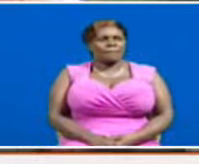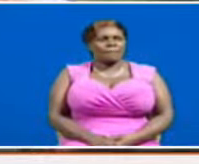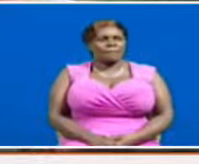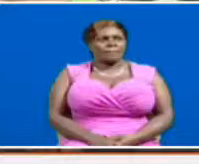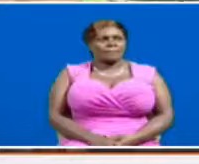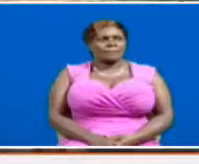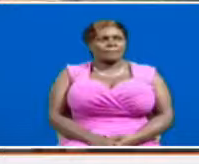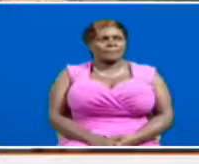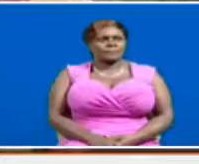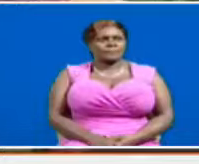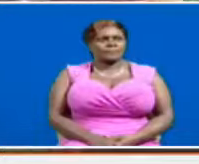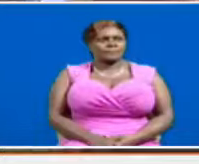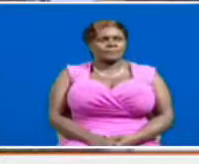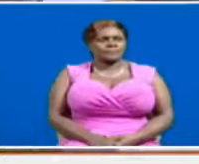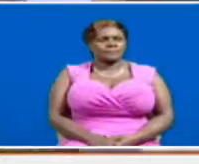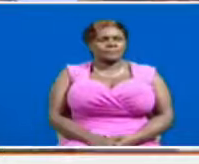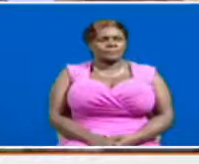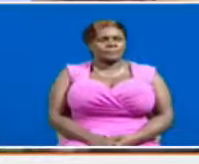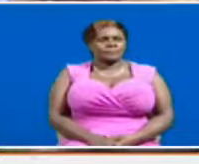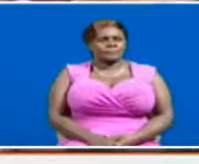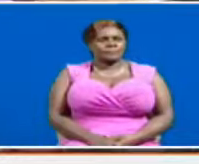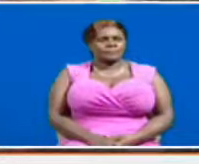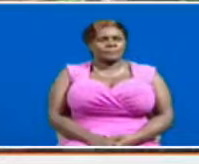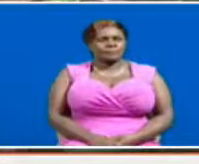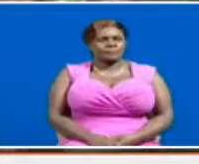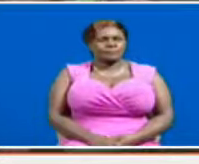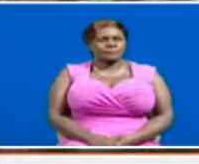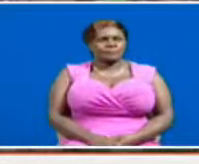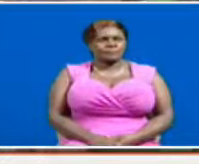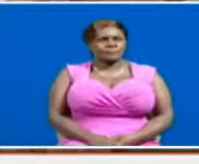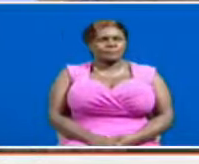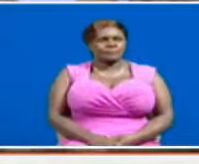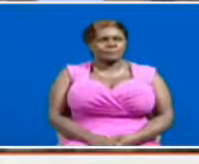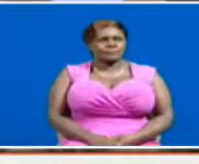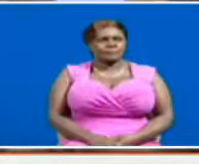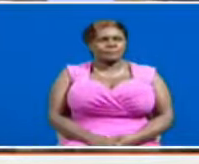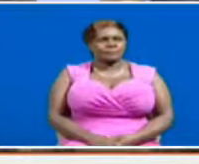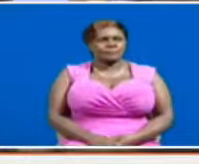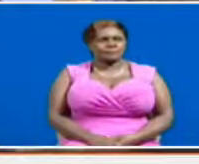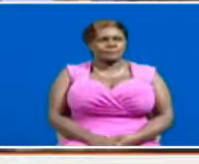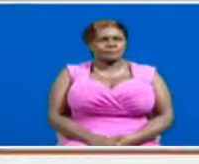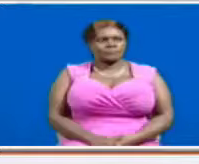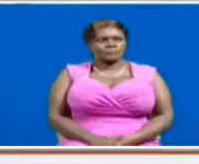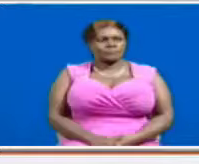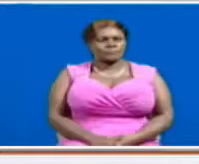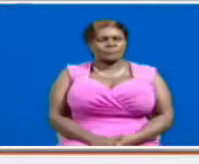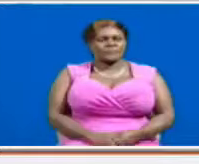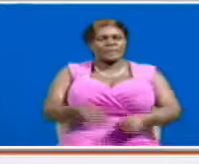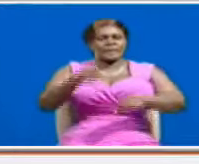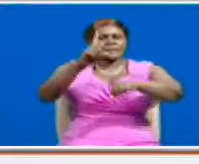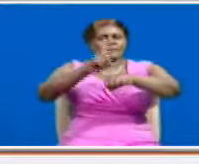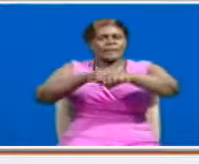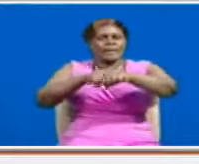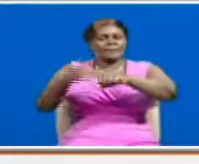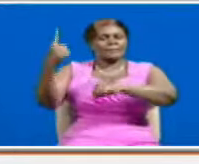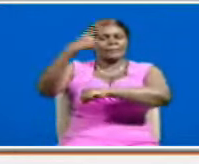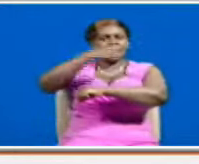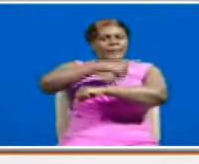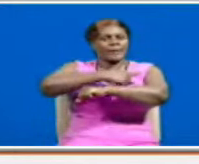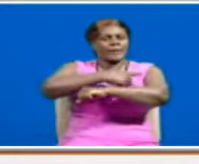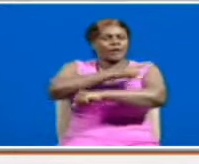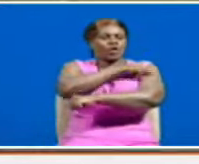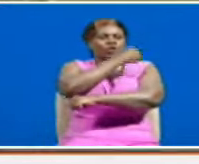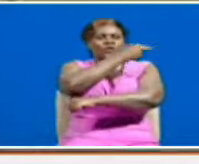only implement what I say. If it is not possible, just come. During the day, the